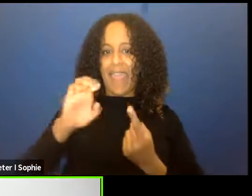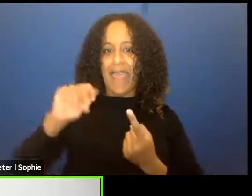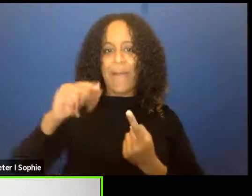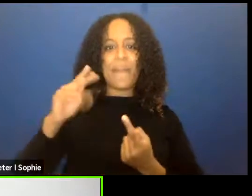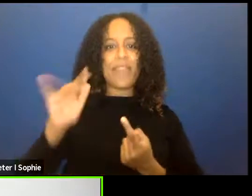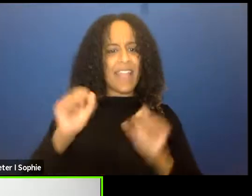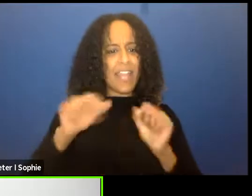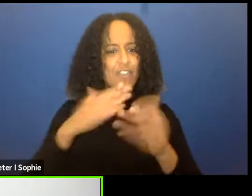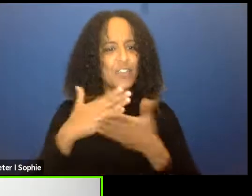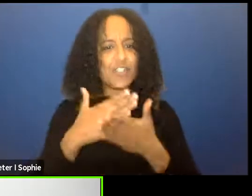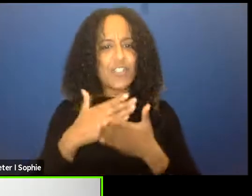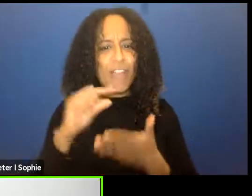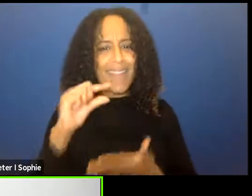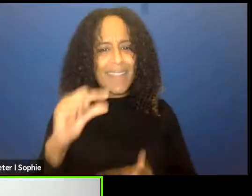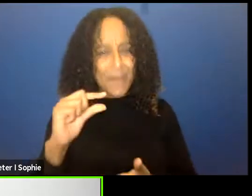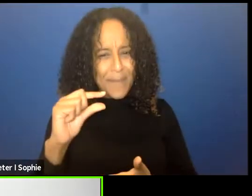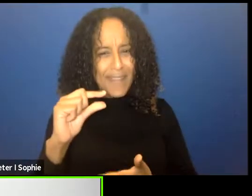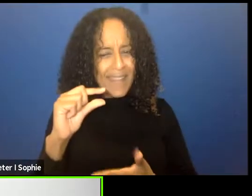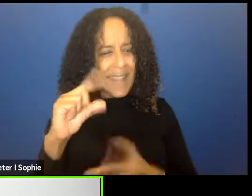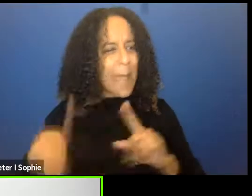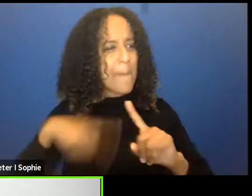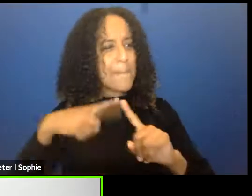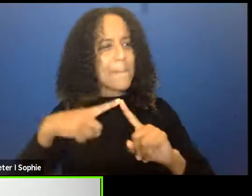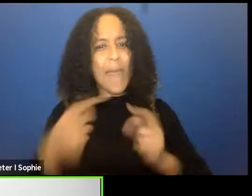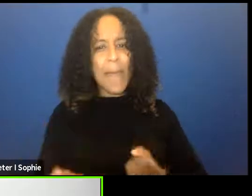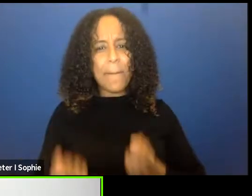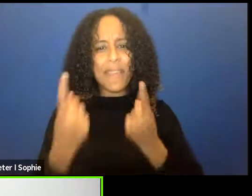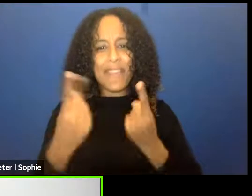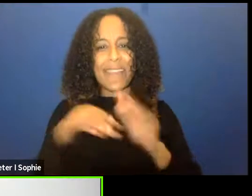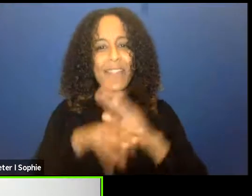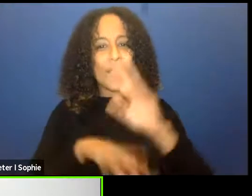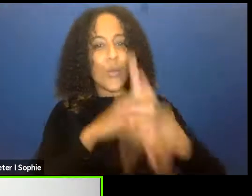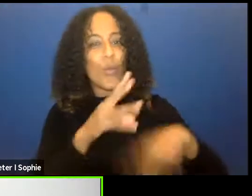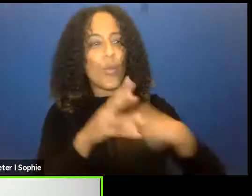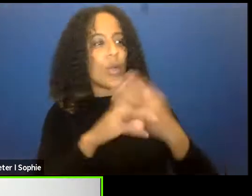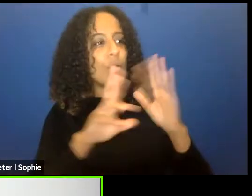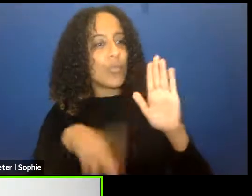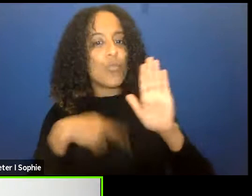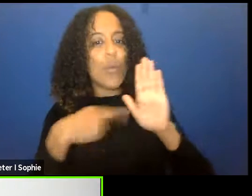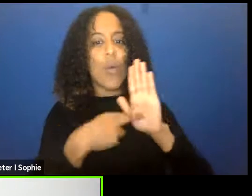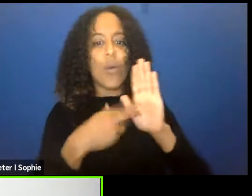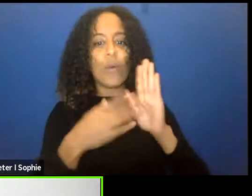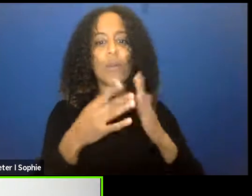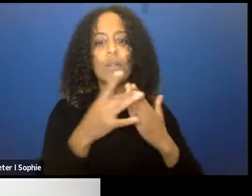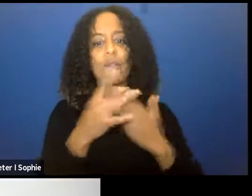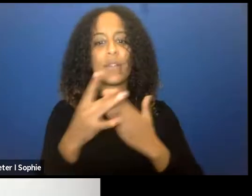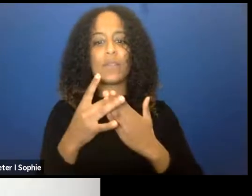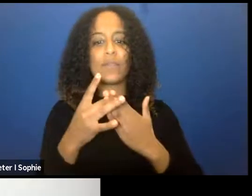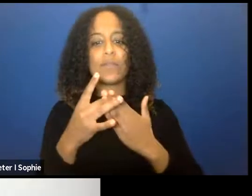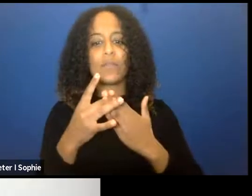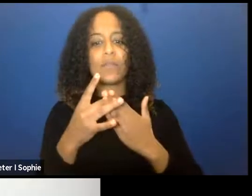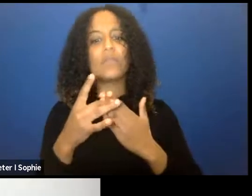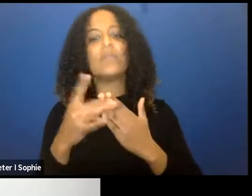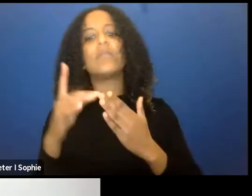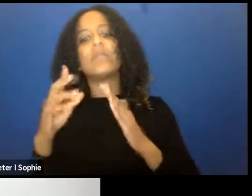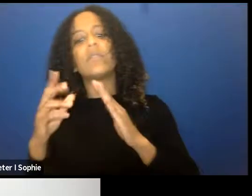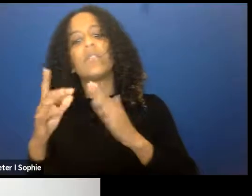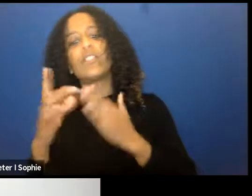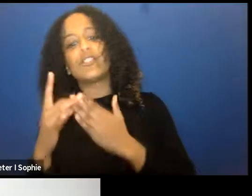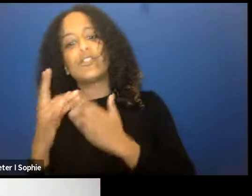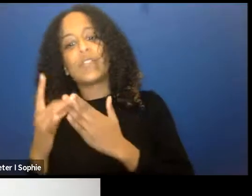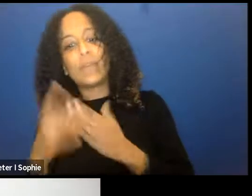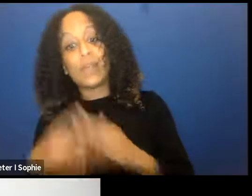bit about empathy and the role empathy plays in leadership? Yeah, Should play, could